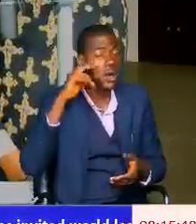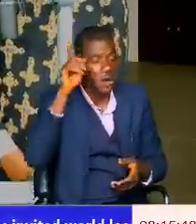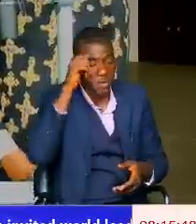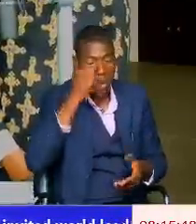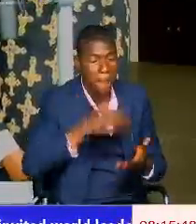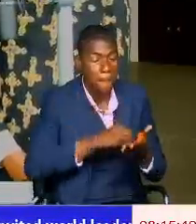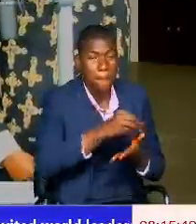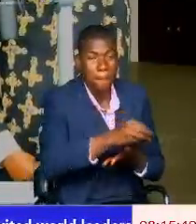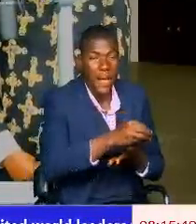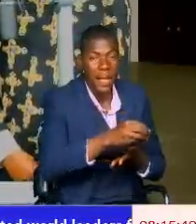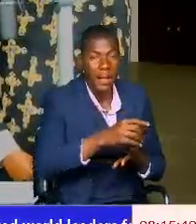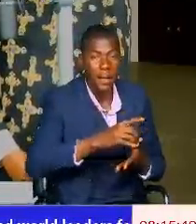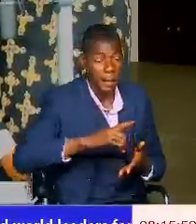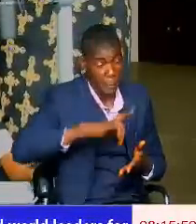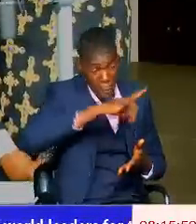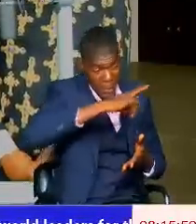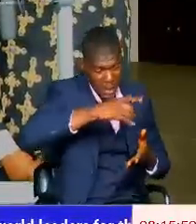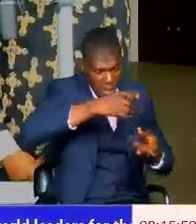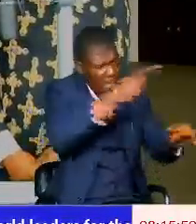you not here? Eh?